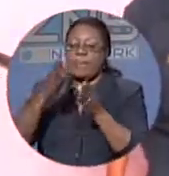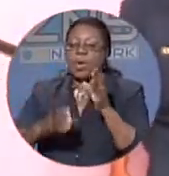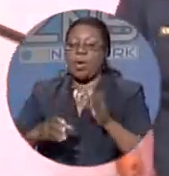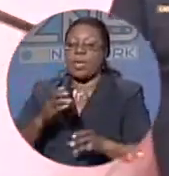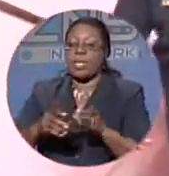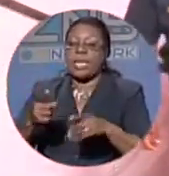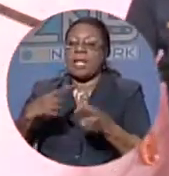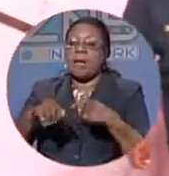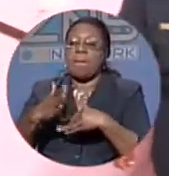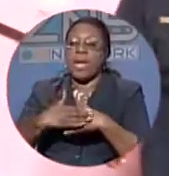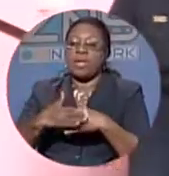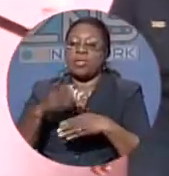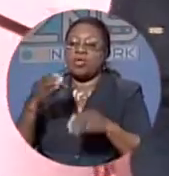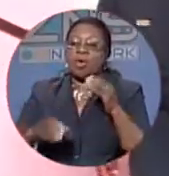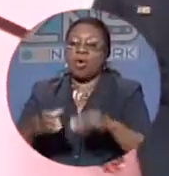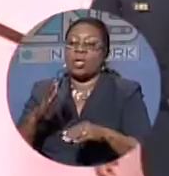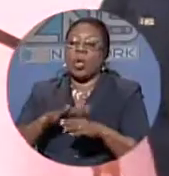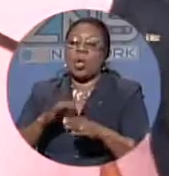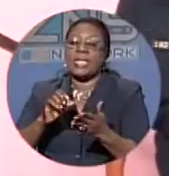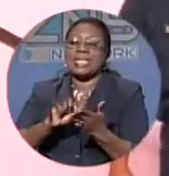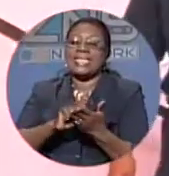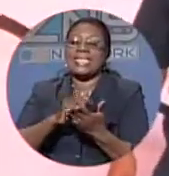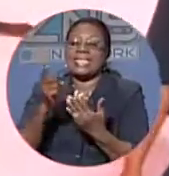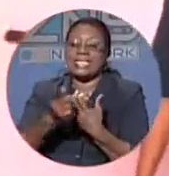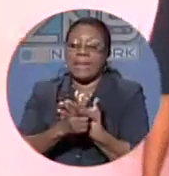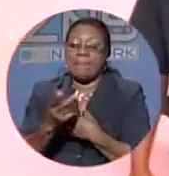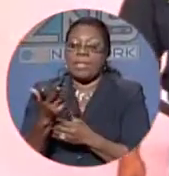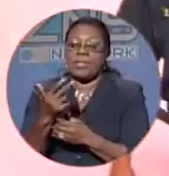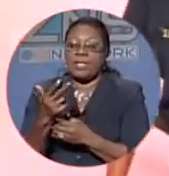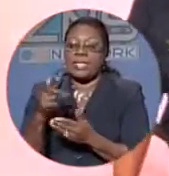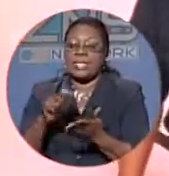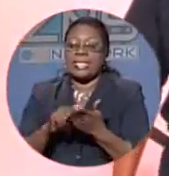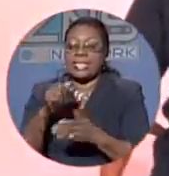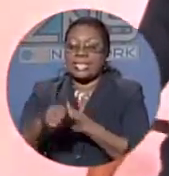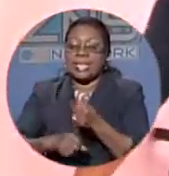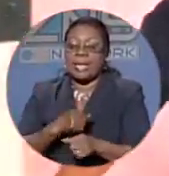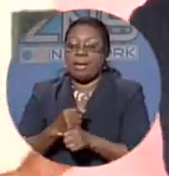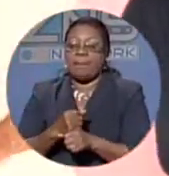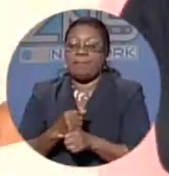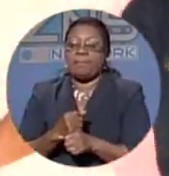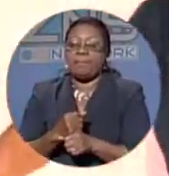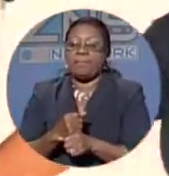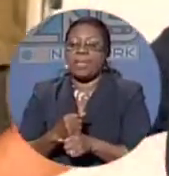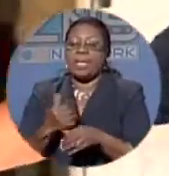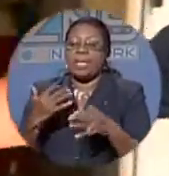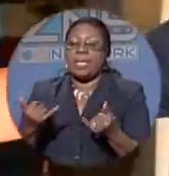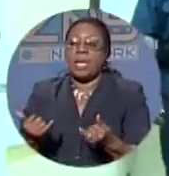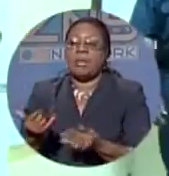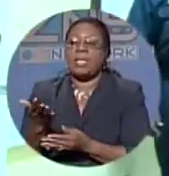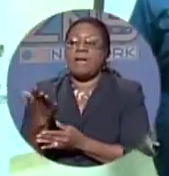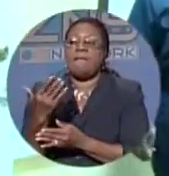court on December 13th this year to have an involuntary bill of indictment read. Now, there